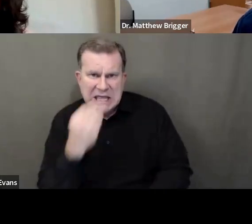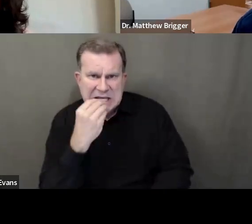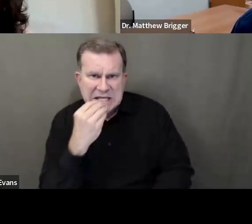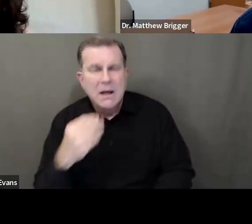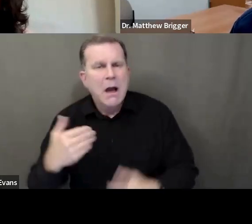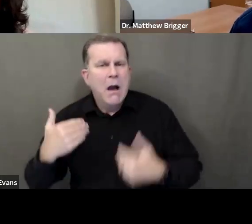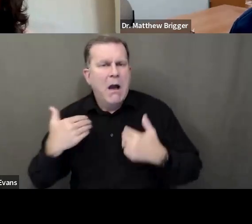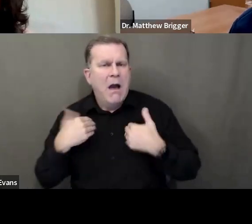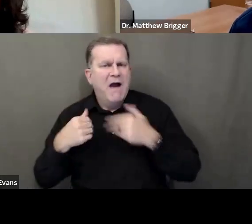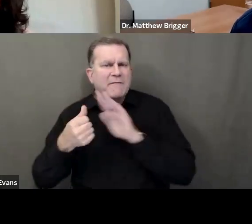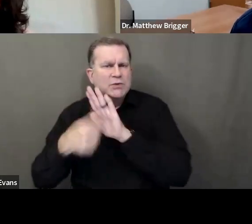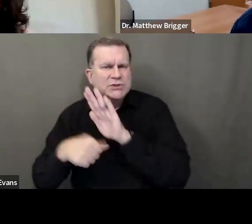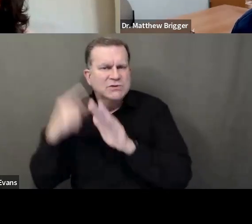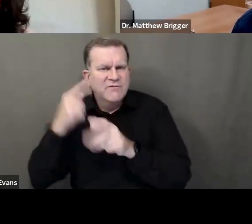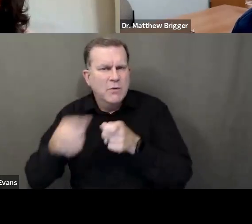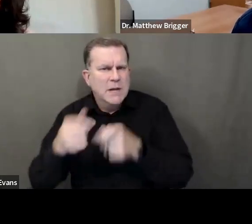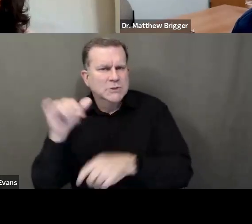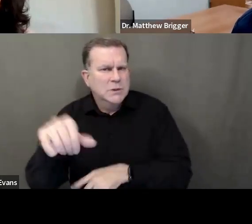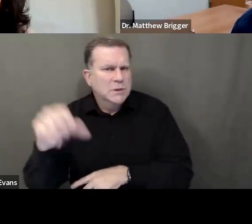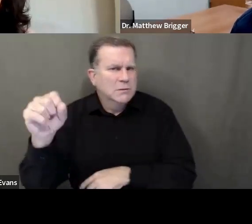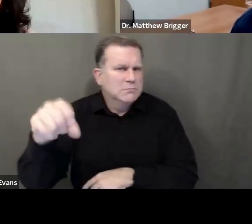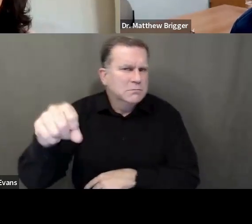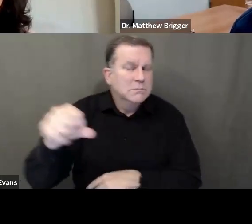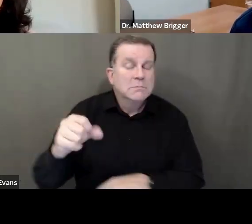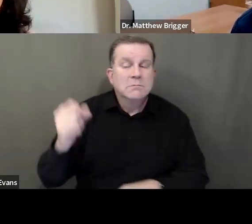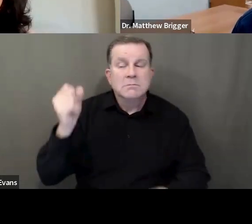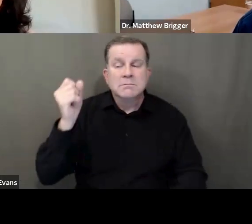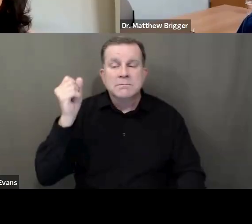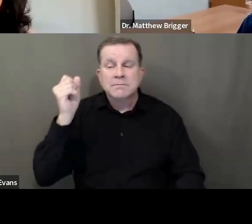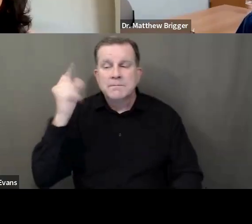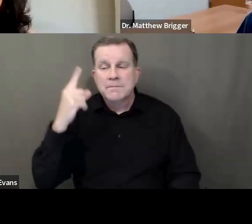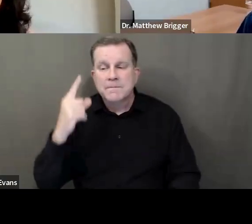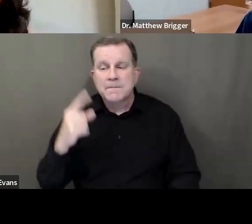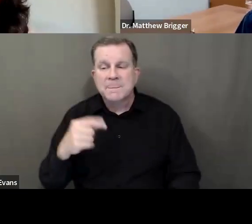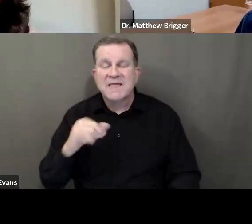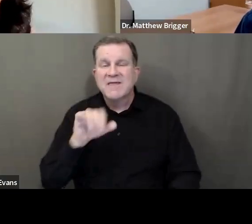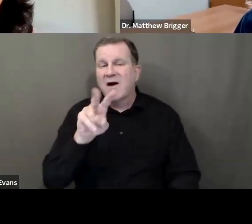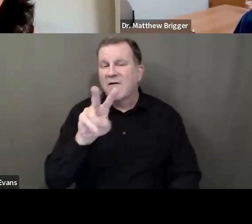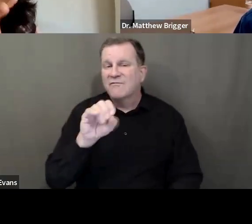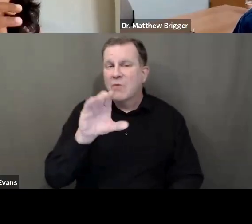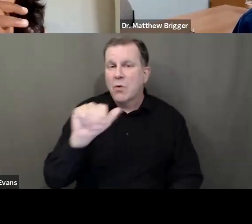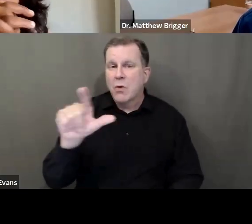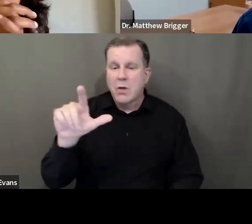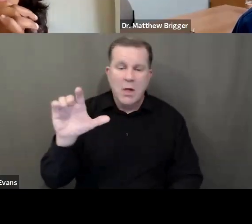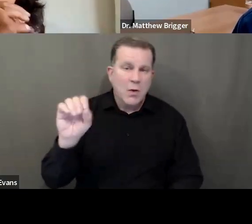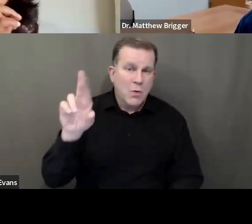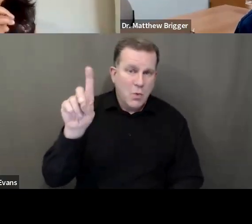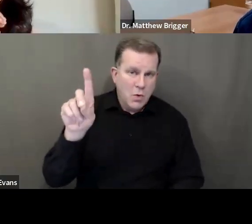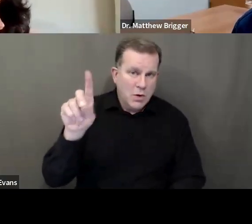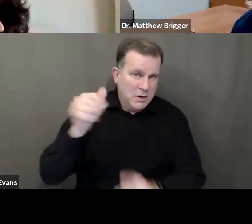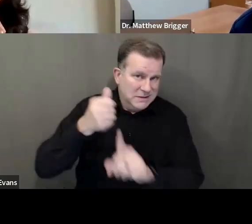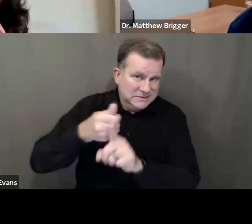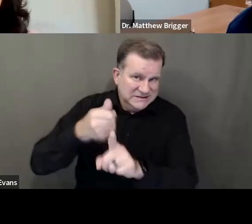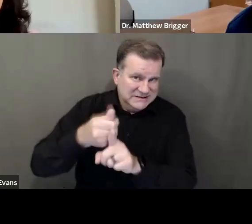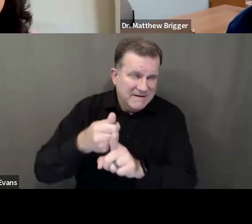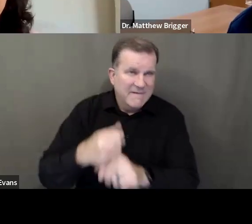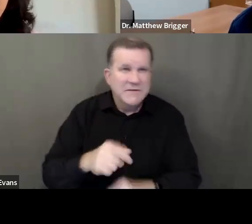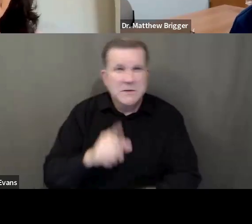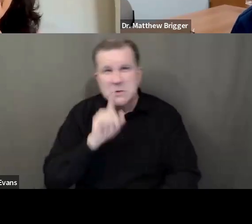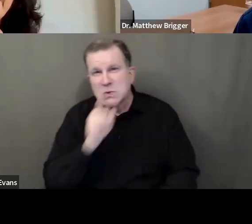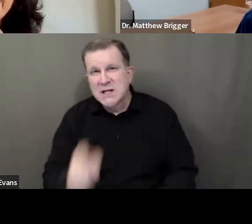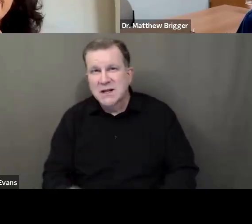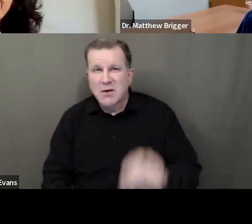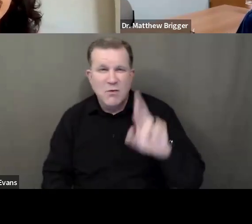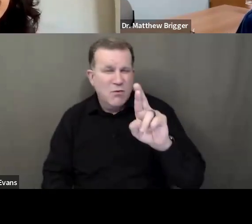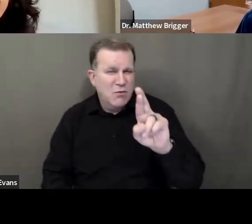to manage that. Sort of, I'd say that the vocal cord itself, in general, it's rare for it